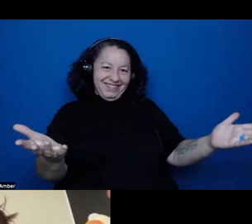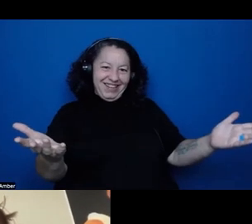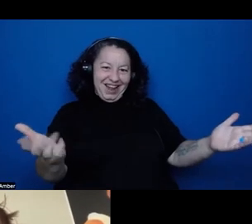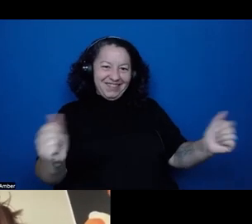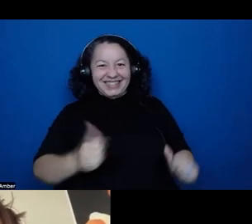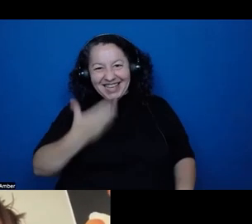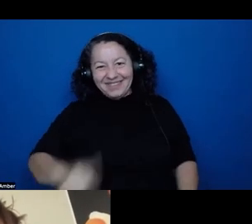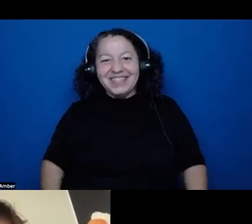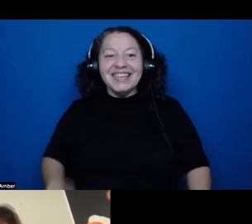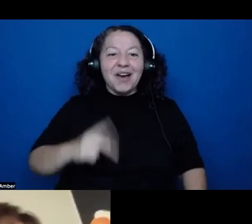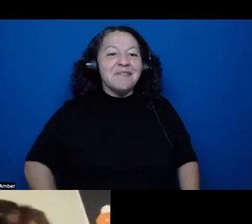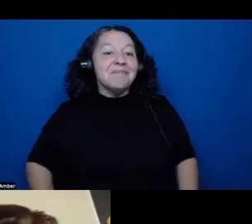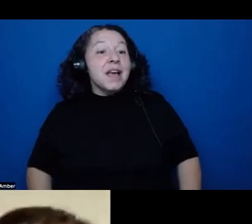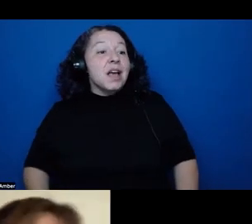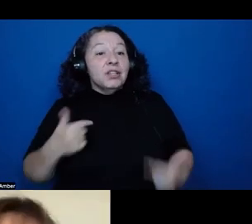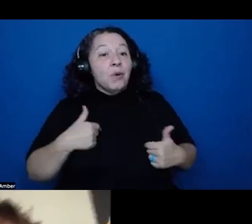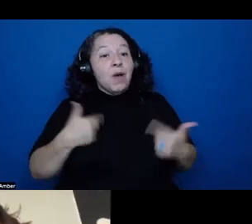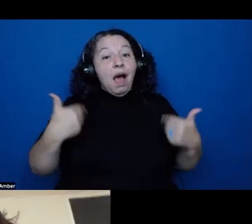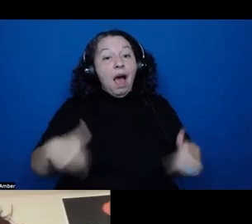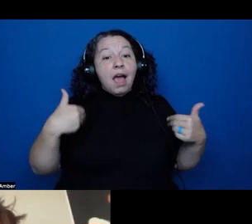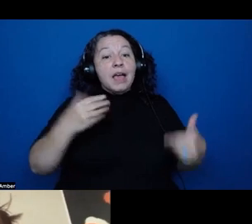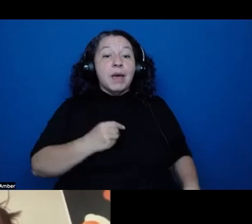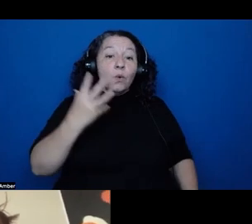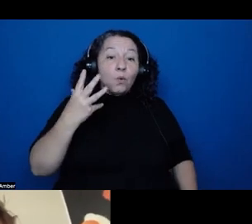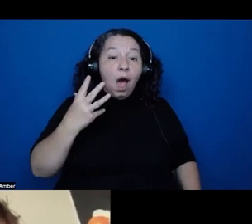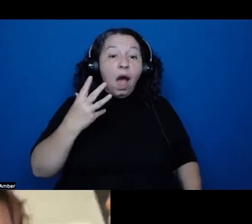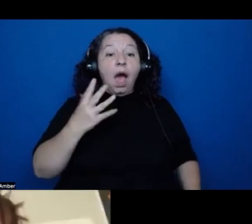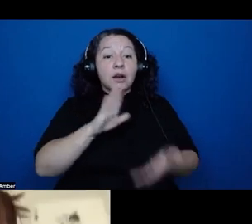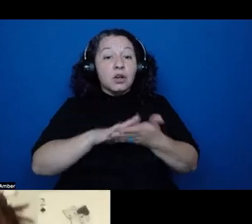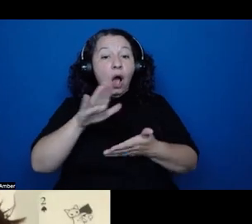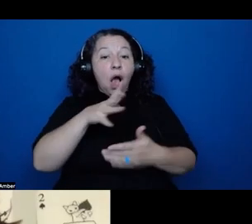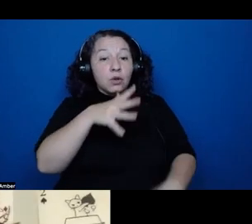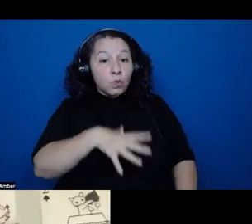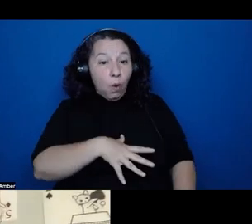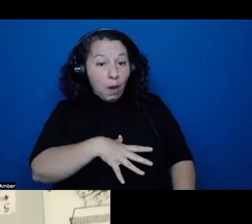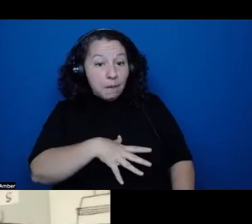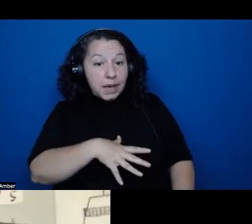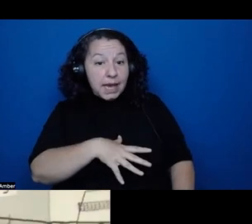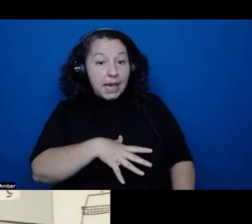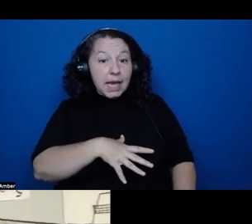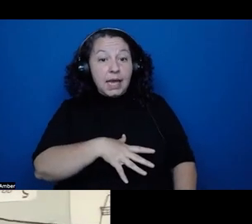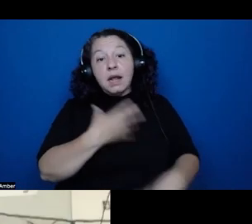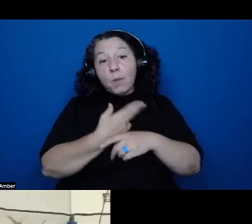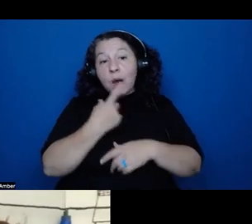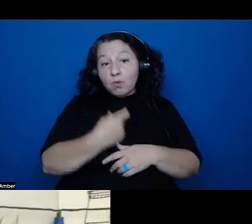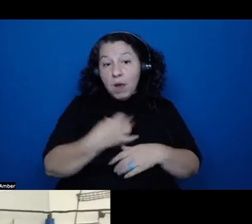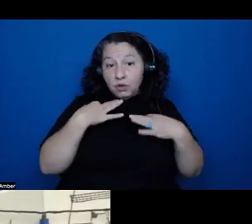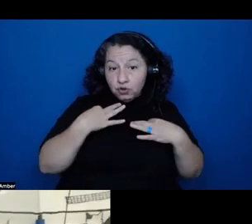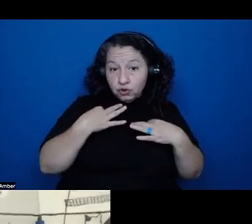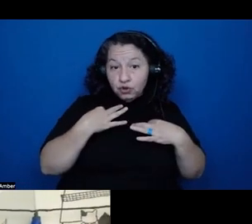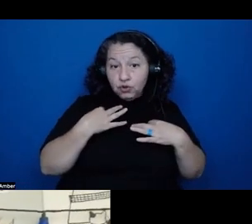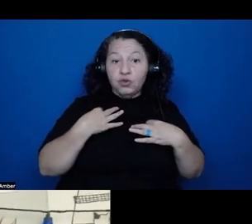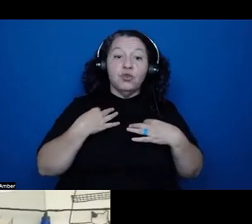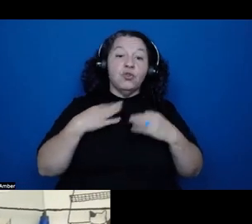you. I am a white college woman. I am wearing a red shirt and the background's a